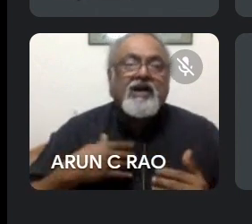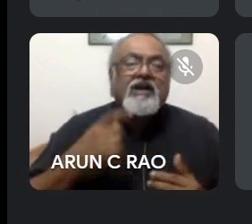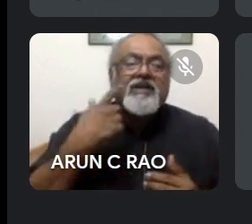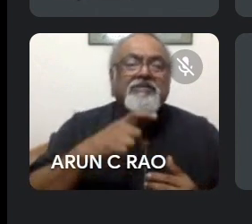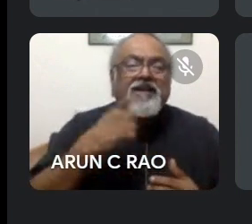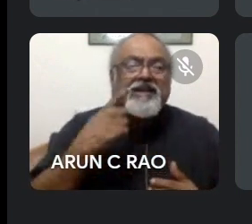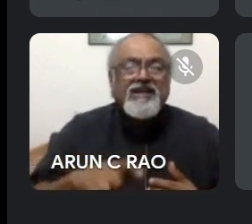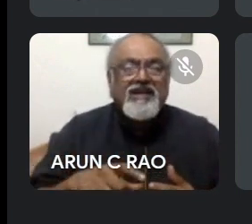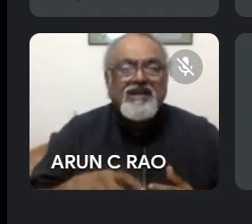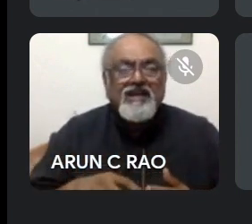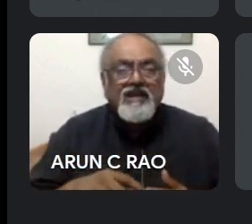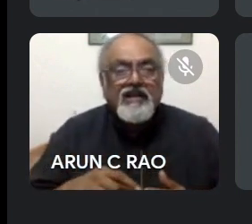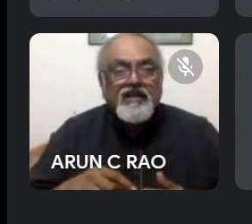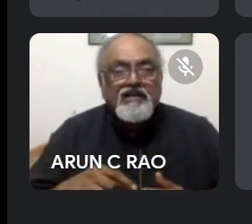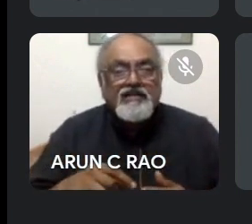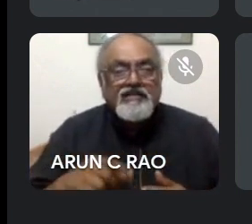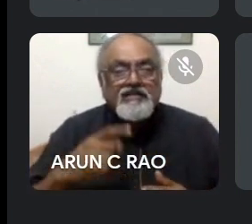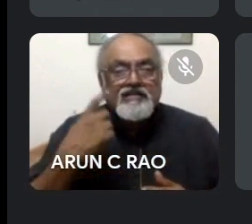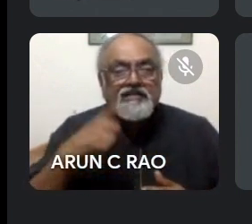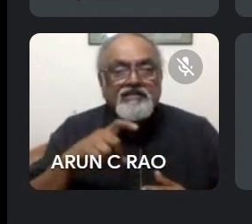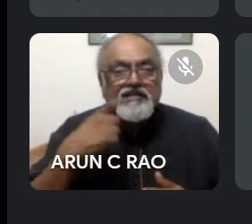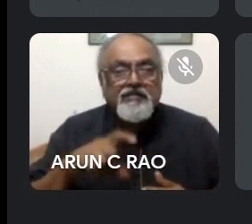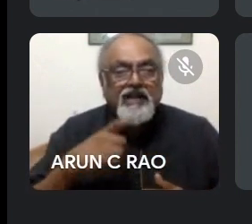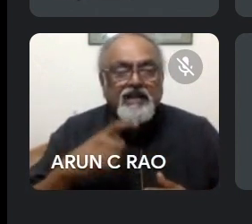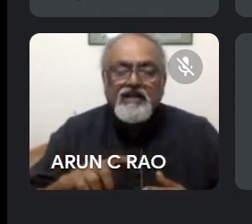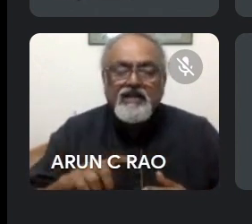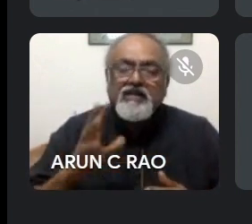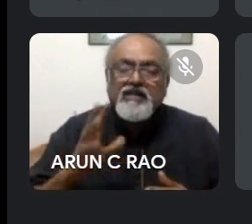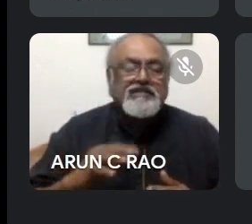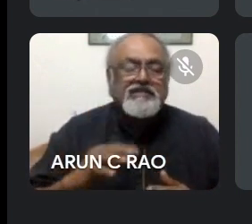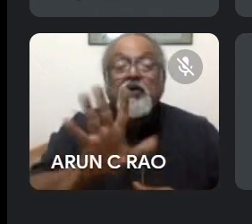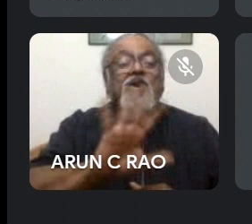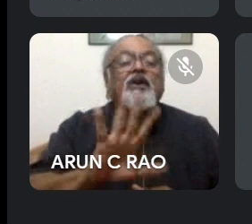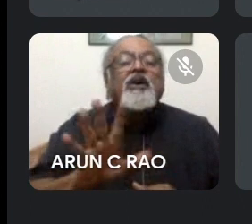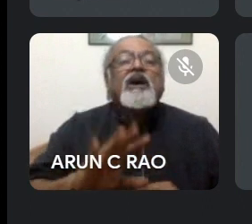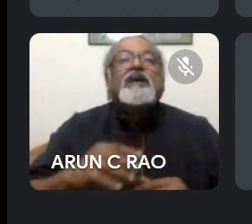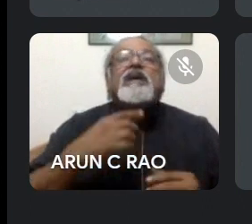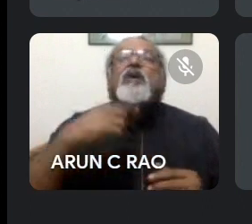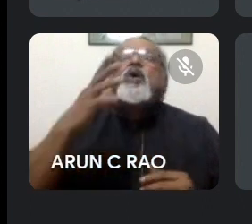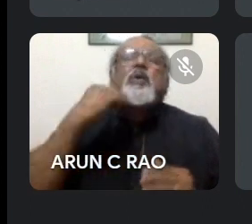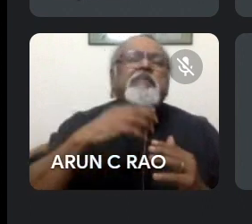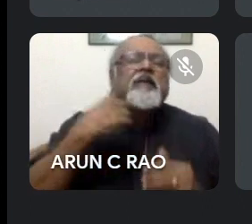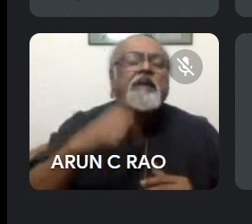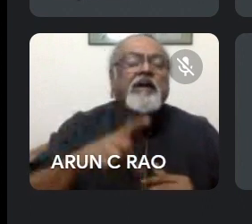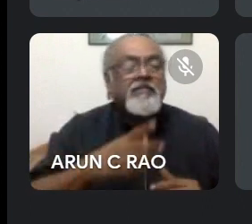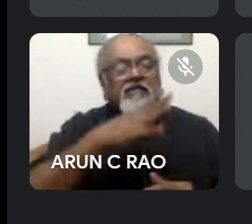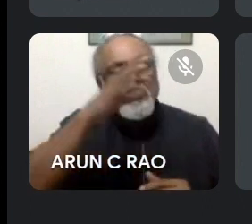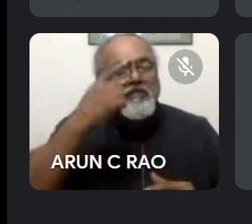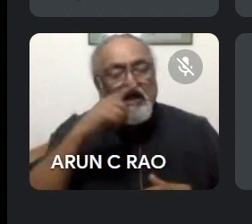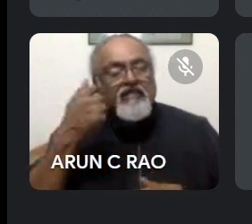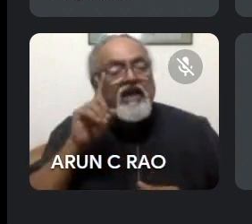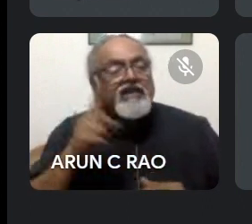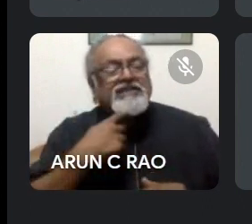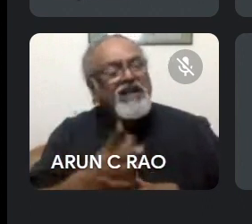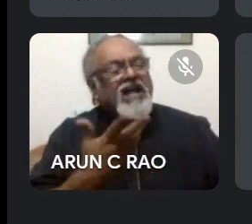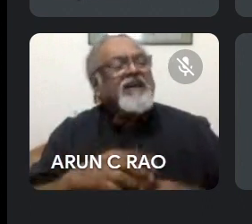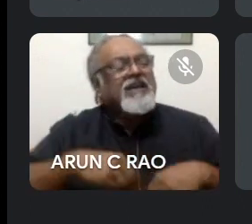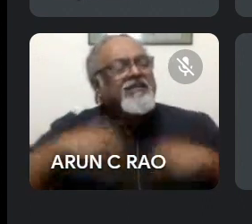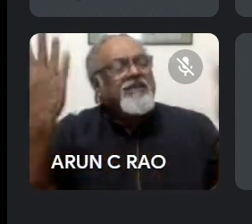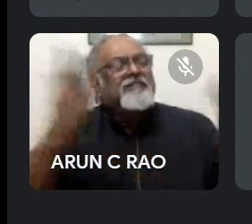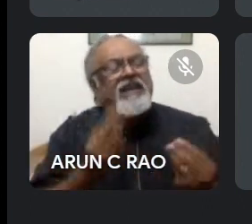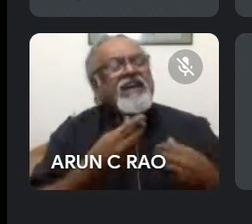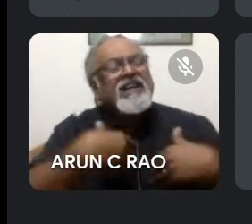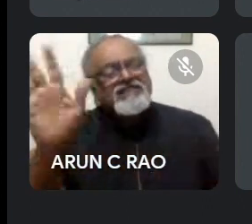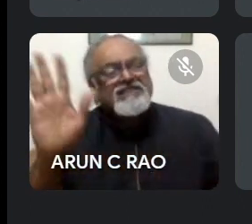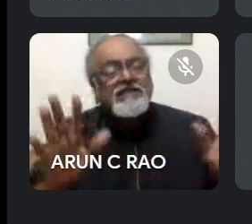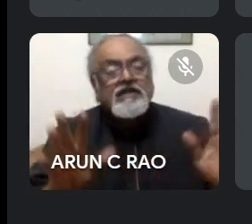you give up then? And I'm like, no, dad, mom, it's not that. Just let me, like everyone else has a bad day and they just